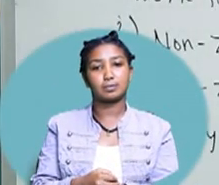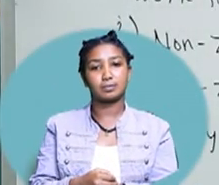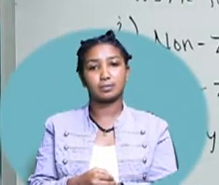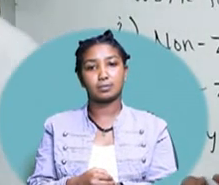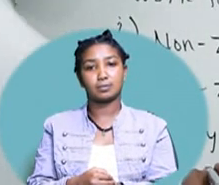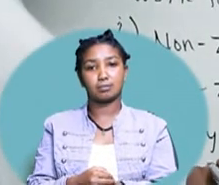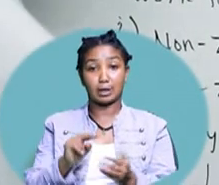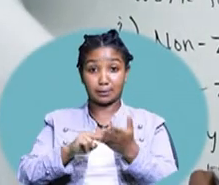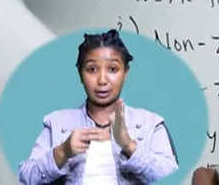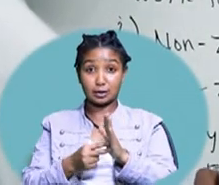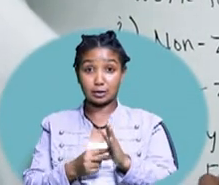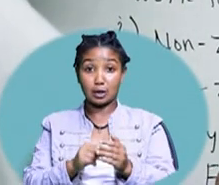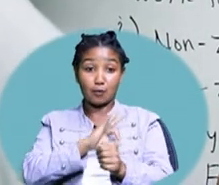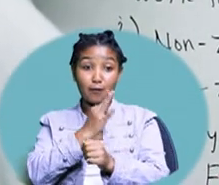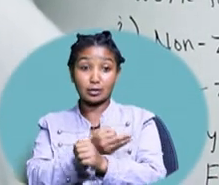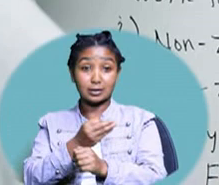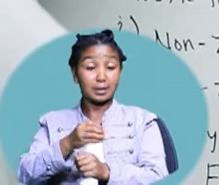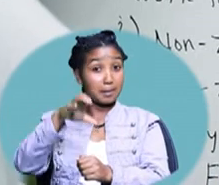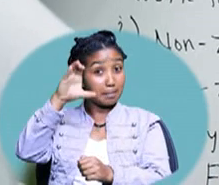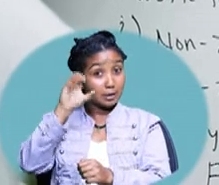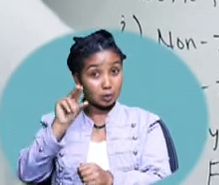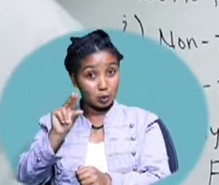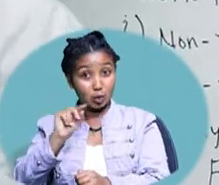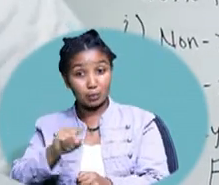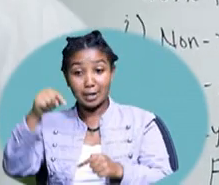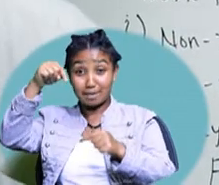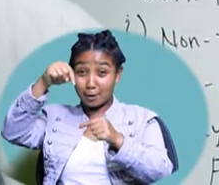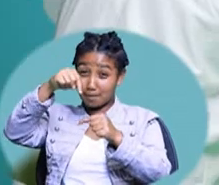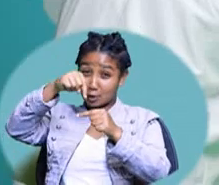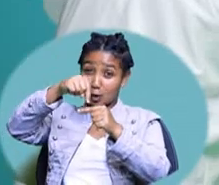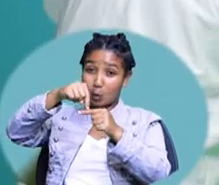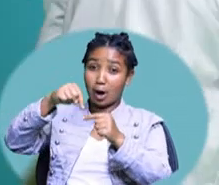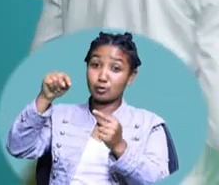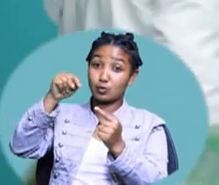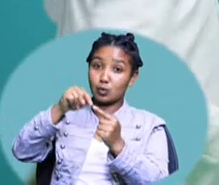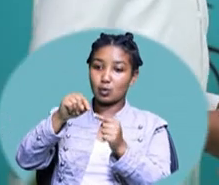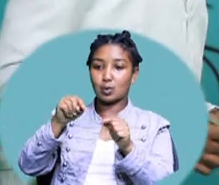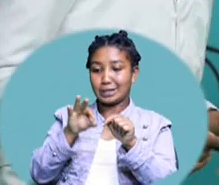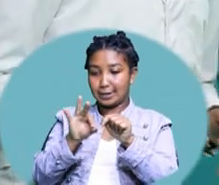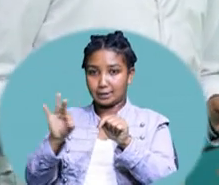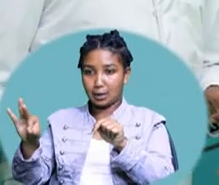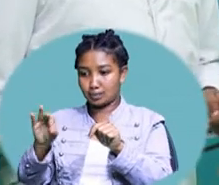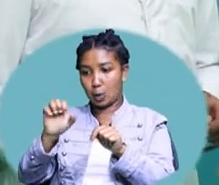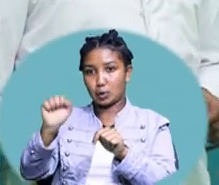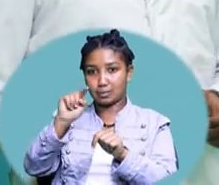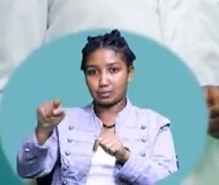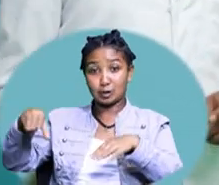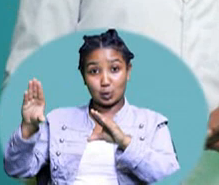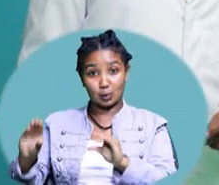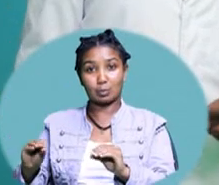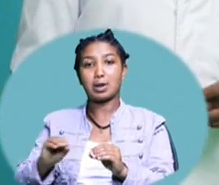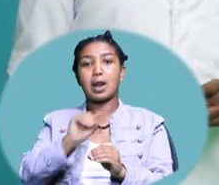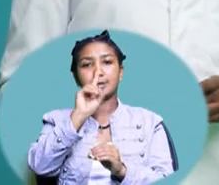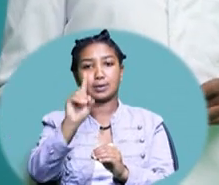Perpendicular. That means force must not be perpendicular to displacement. Students,